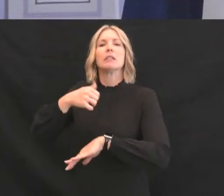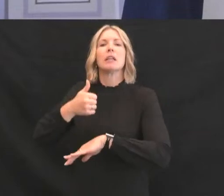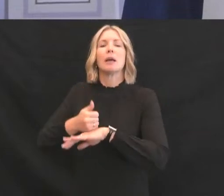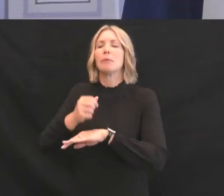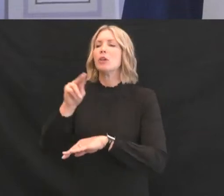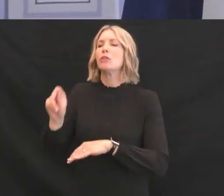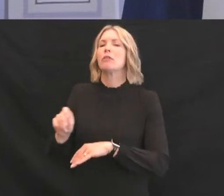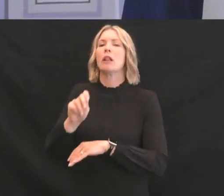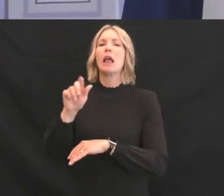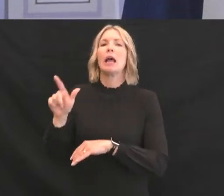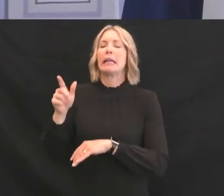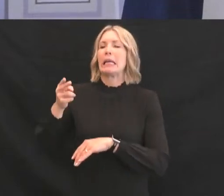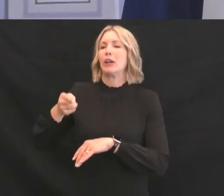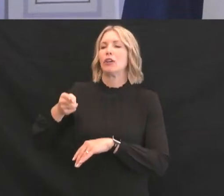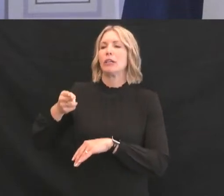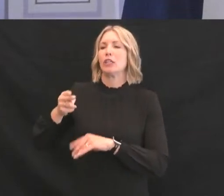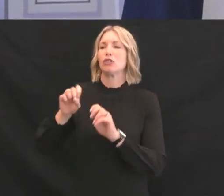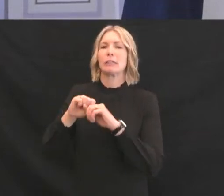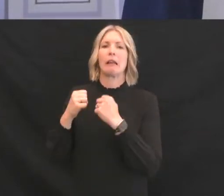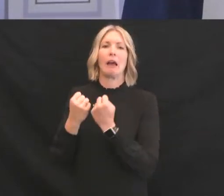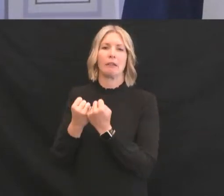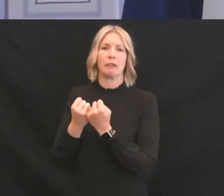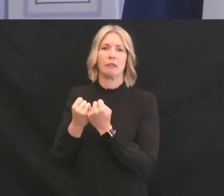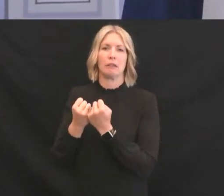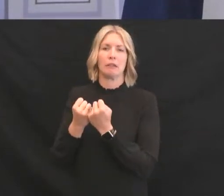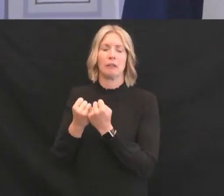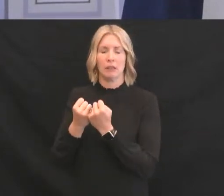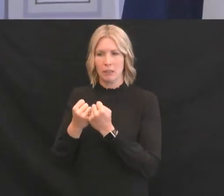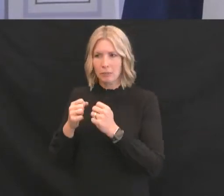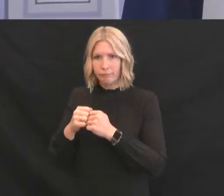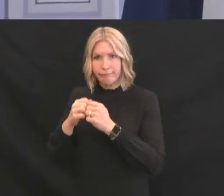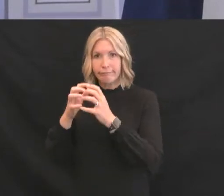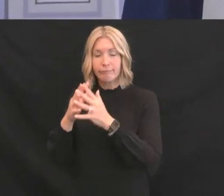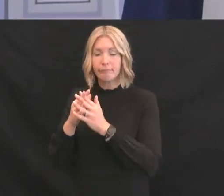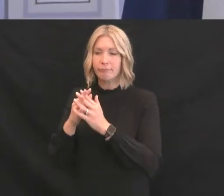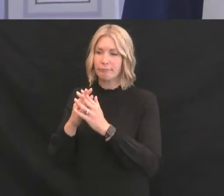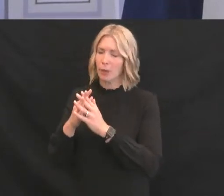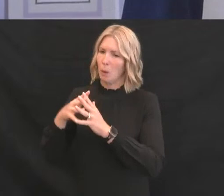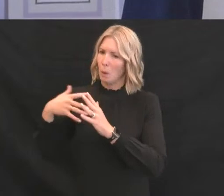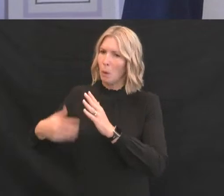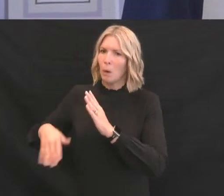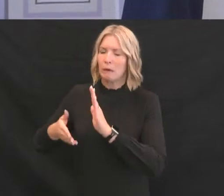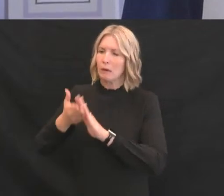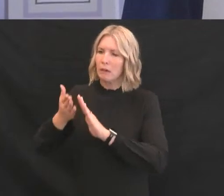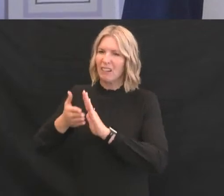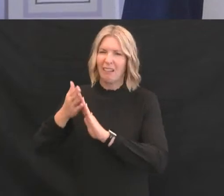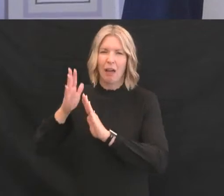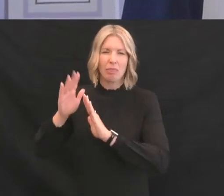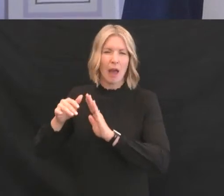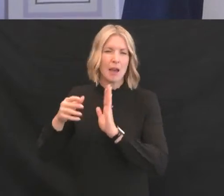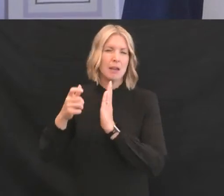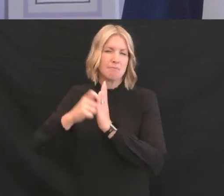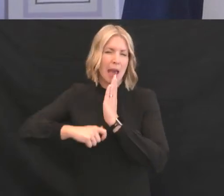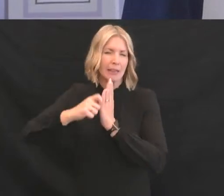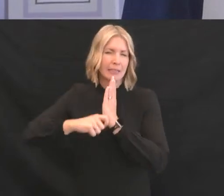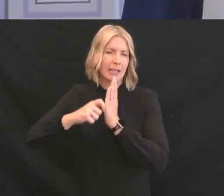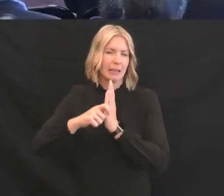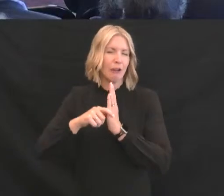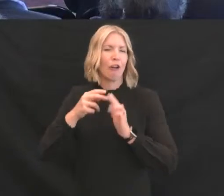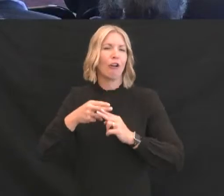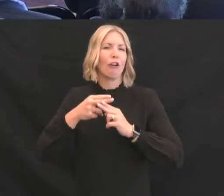president. In that capacity, he was instrumental in the start of Them Days magazine, which is still active